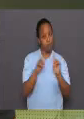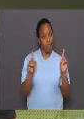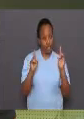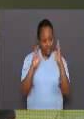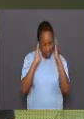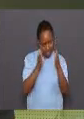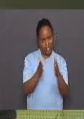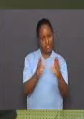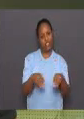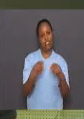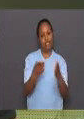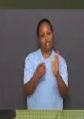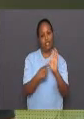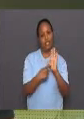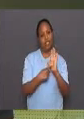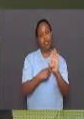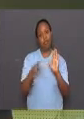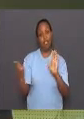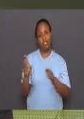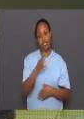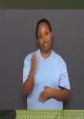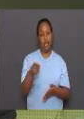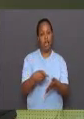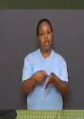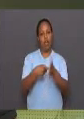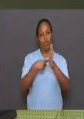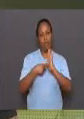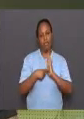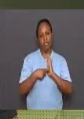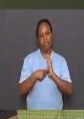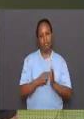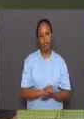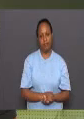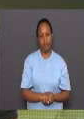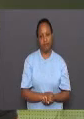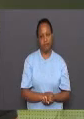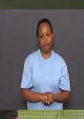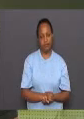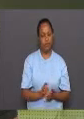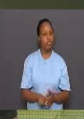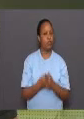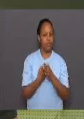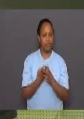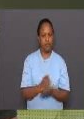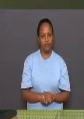attention to transparency and accountability. Let us begin.